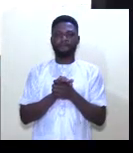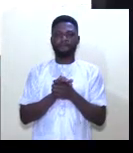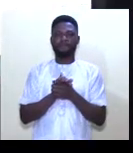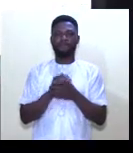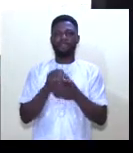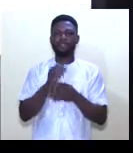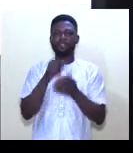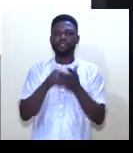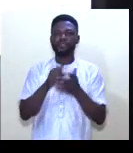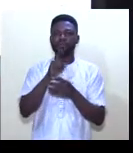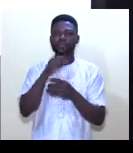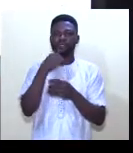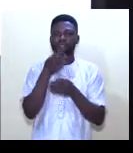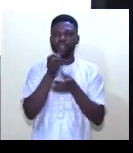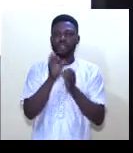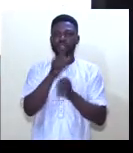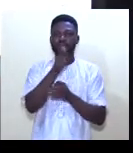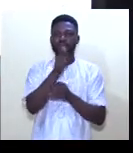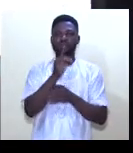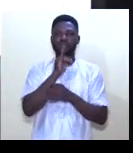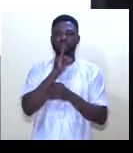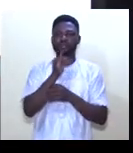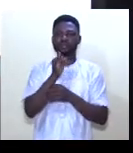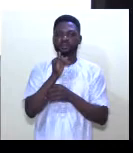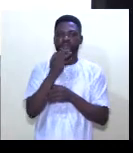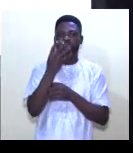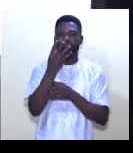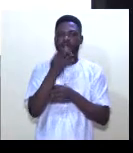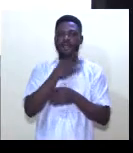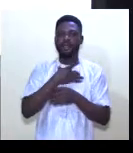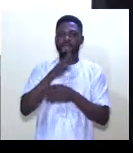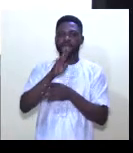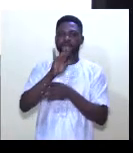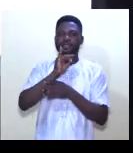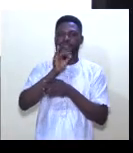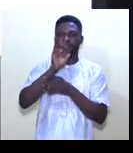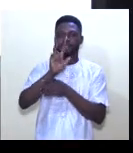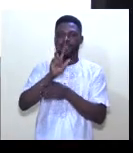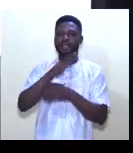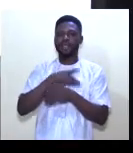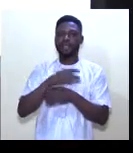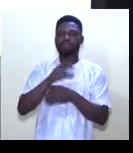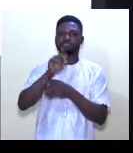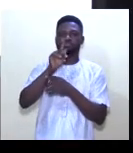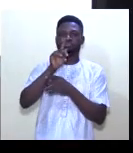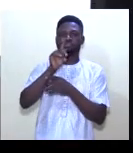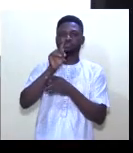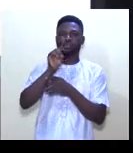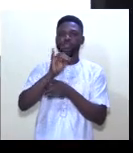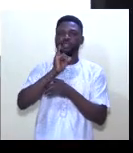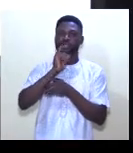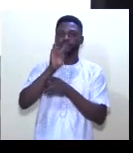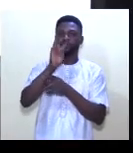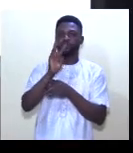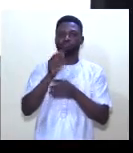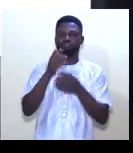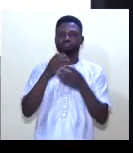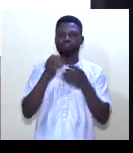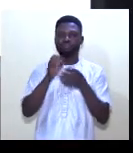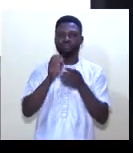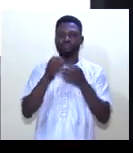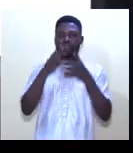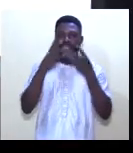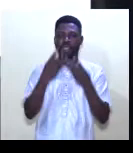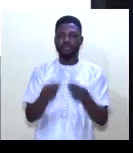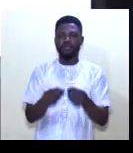Moving on. Now this question says, if A is 4 and B is 3 and C is 2, you are to evaluate